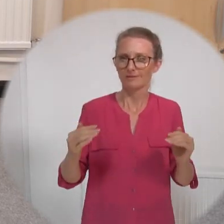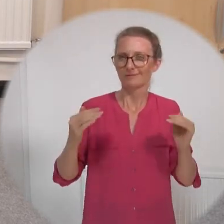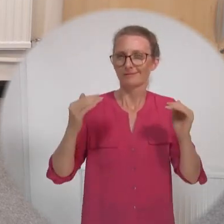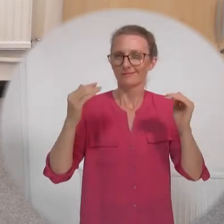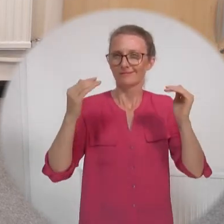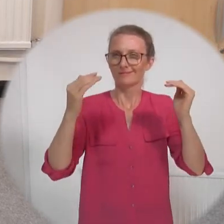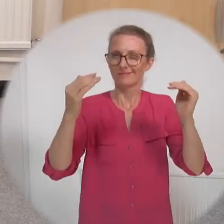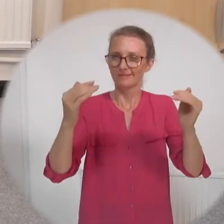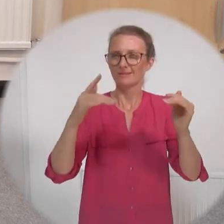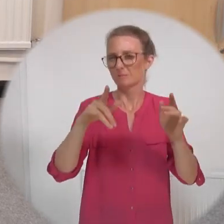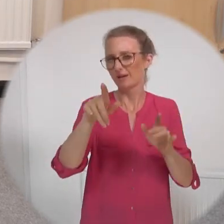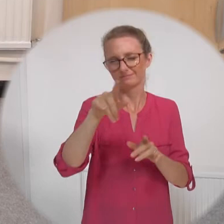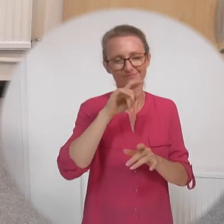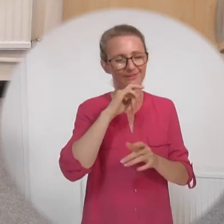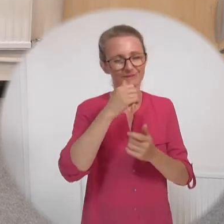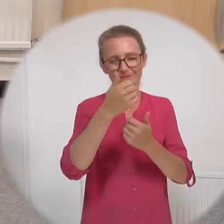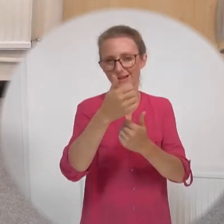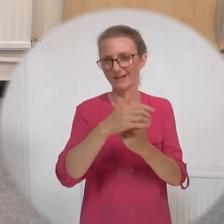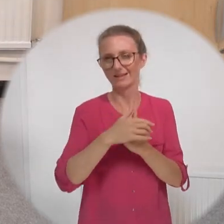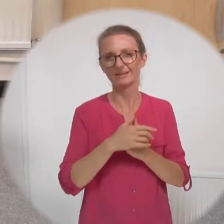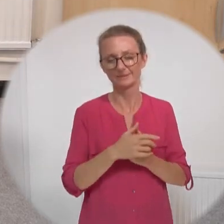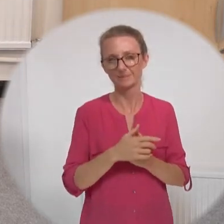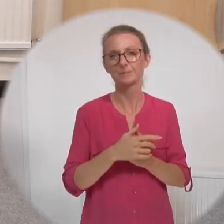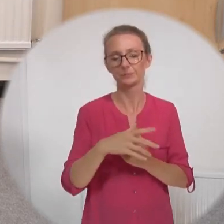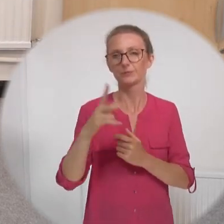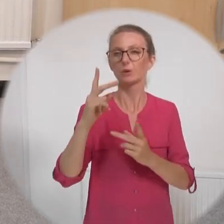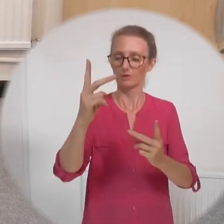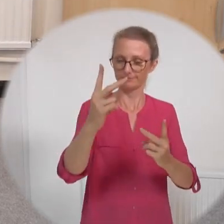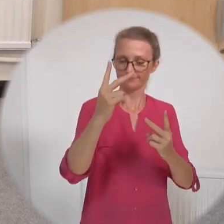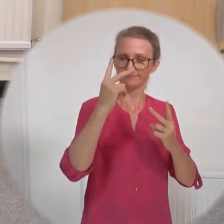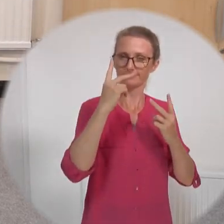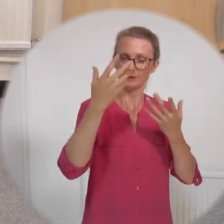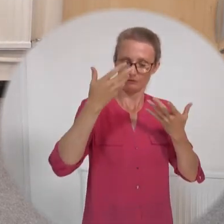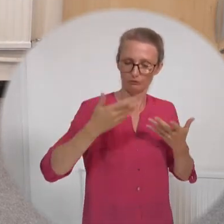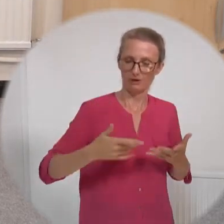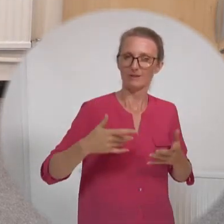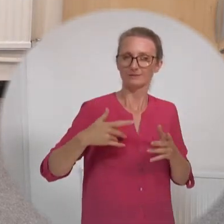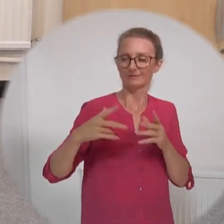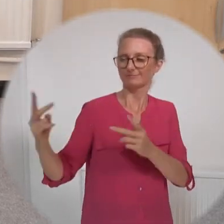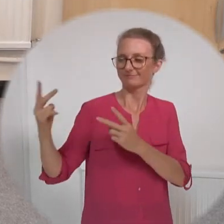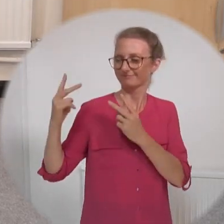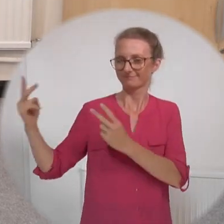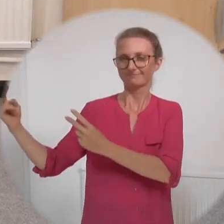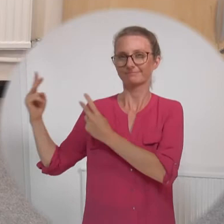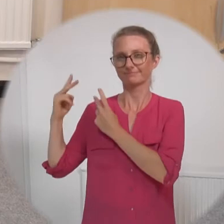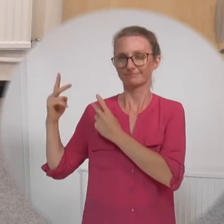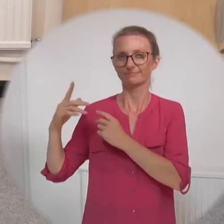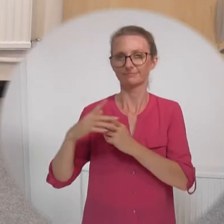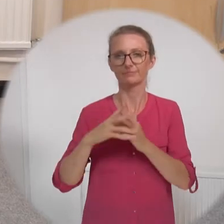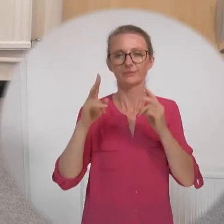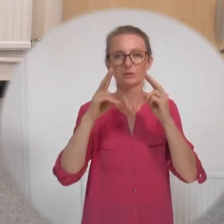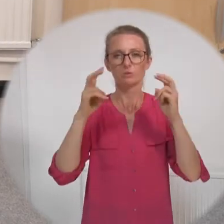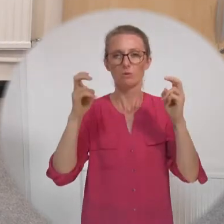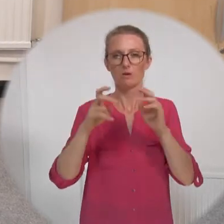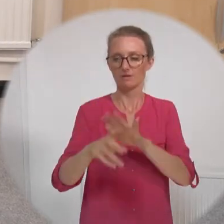So I will demonstrate it from the front and from some different angles. It's called rolling arms.